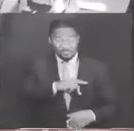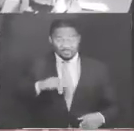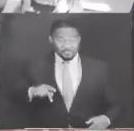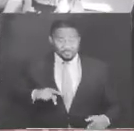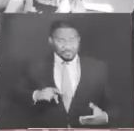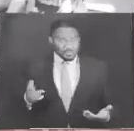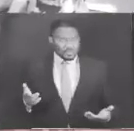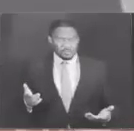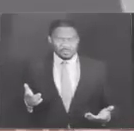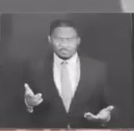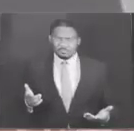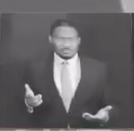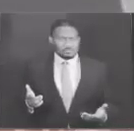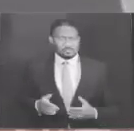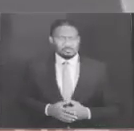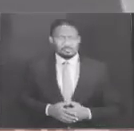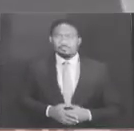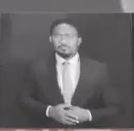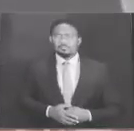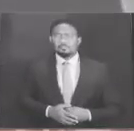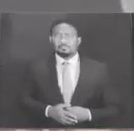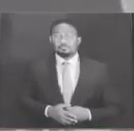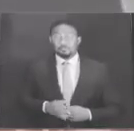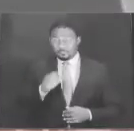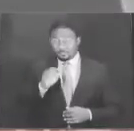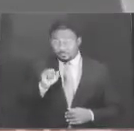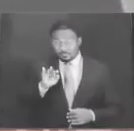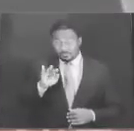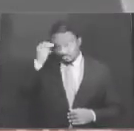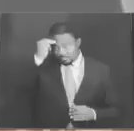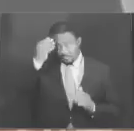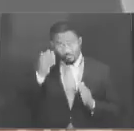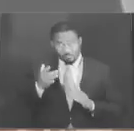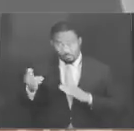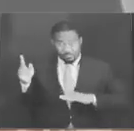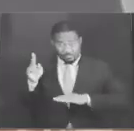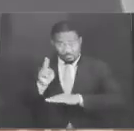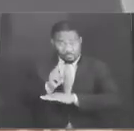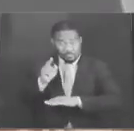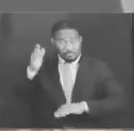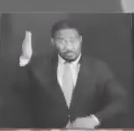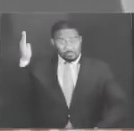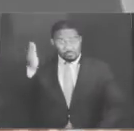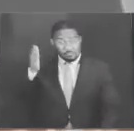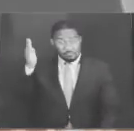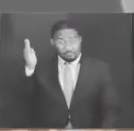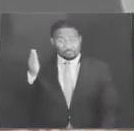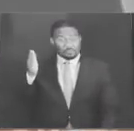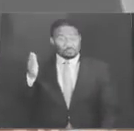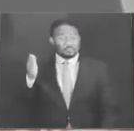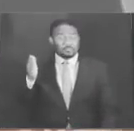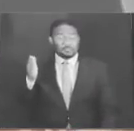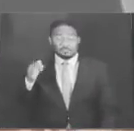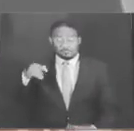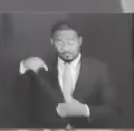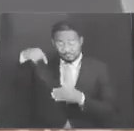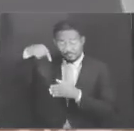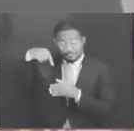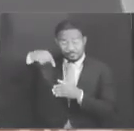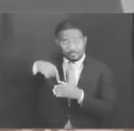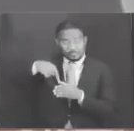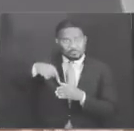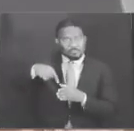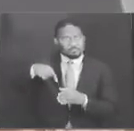practice is not that if a minister is coming to make a statement, the content of the statement must be